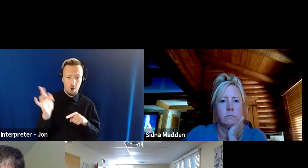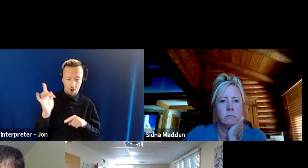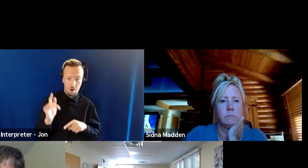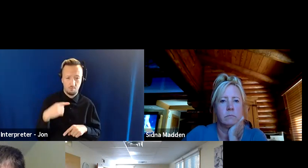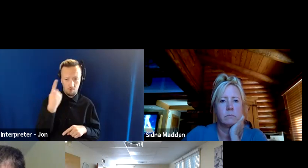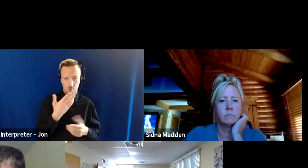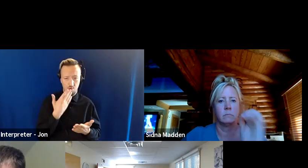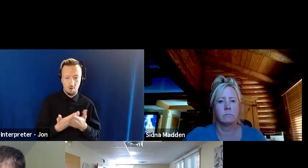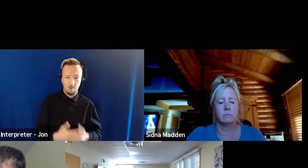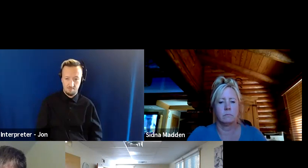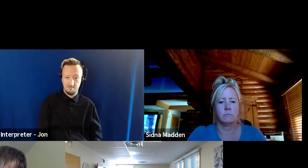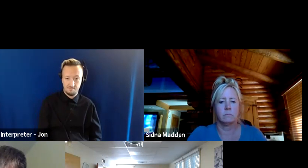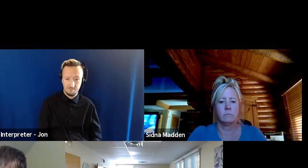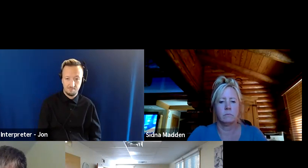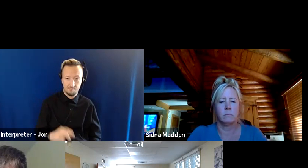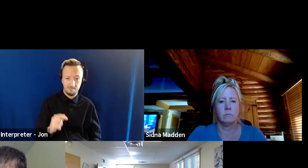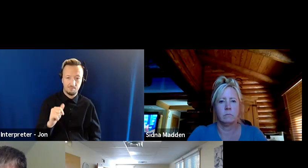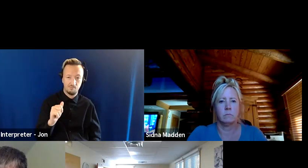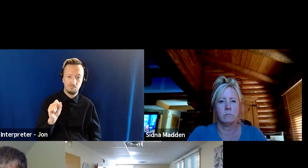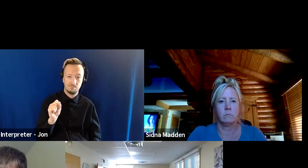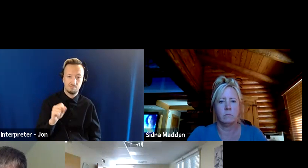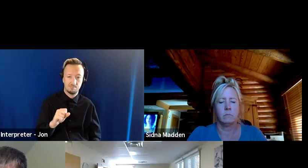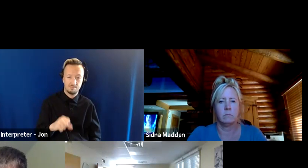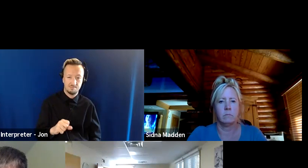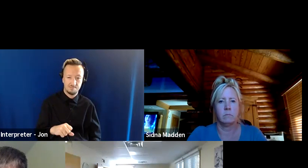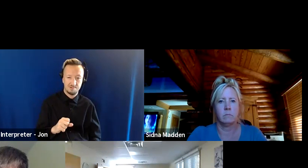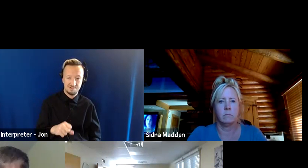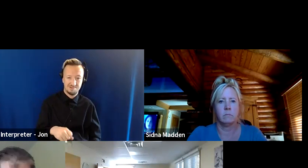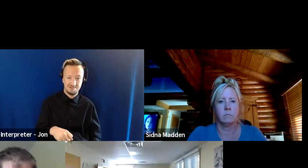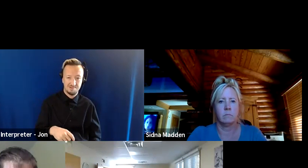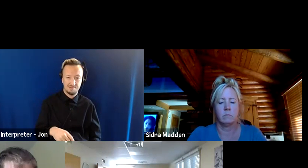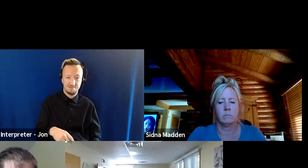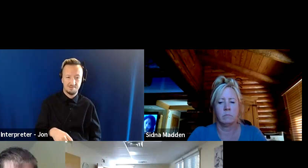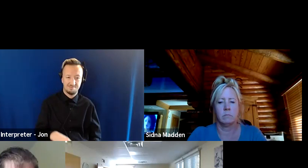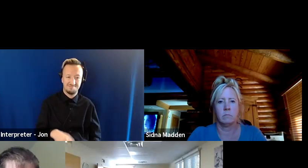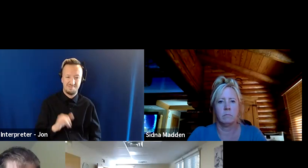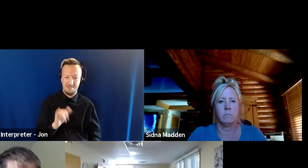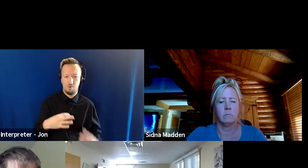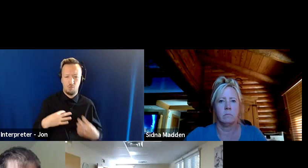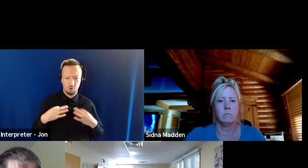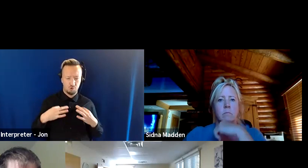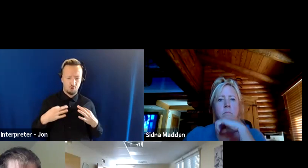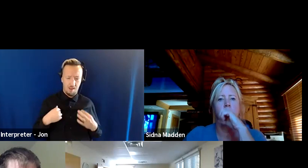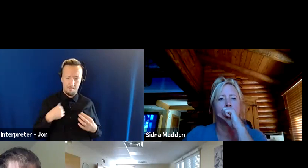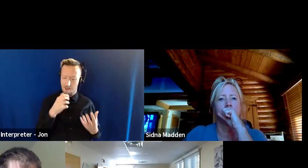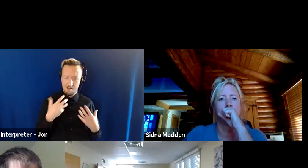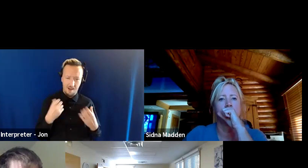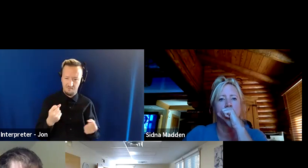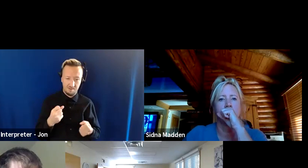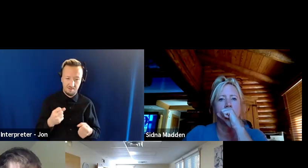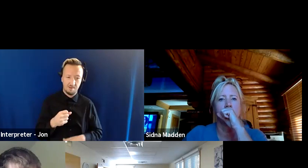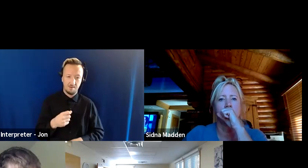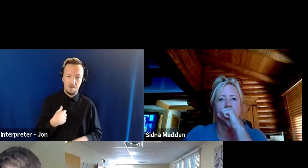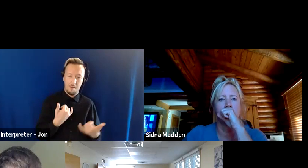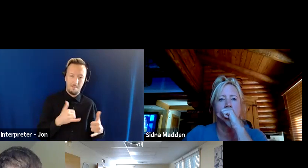to me. Making us all look bad out here. It's a should, I promise you. Looking I am kinda- not confident on the inside. I'm I hoping. tried to play